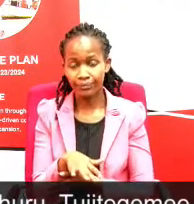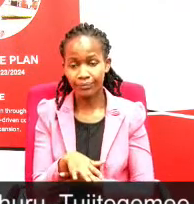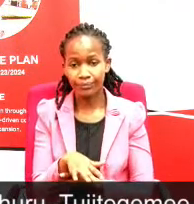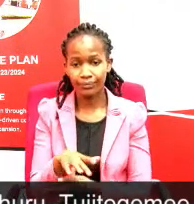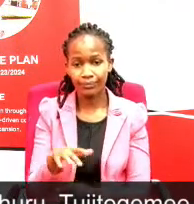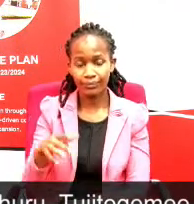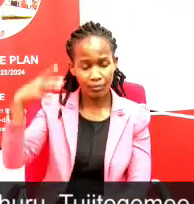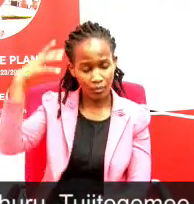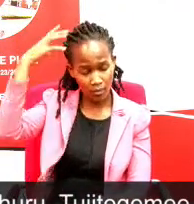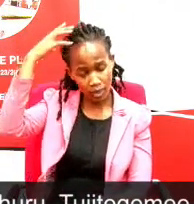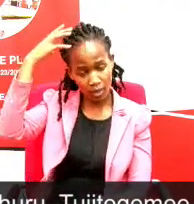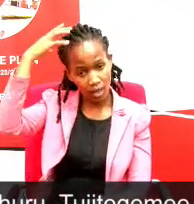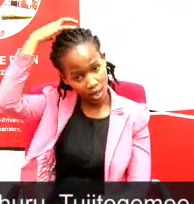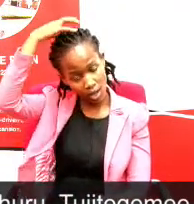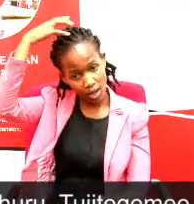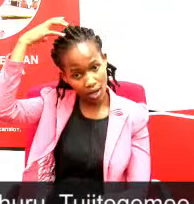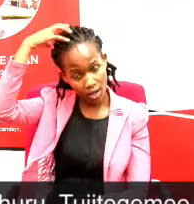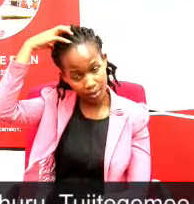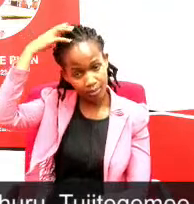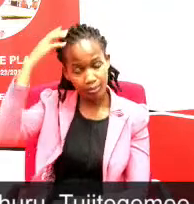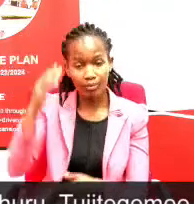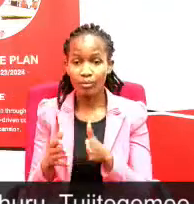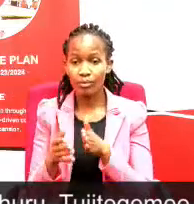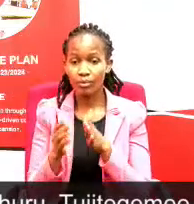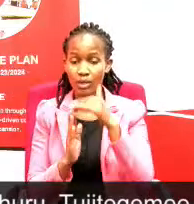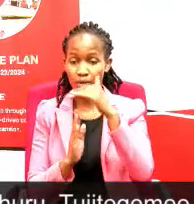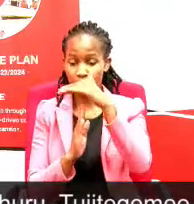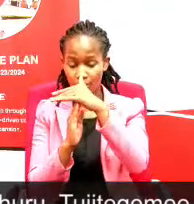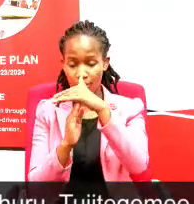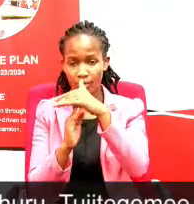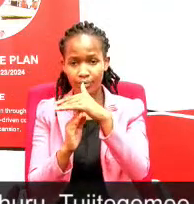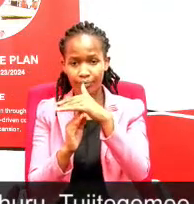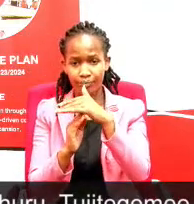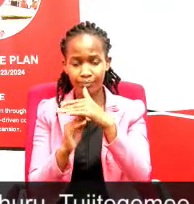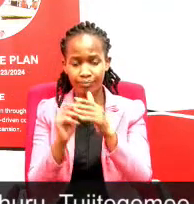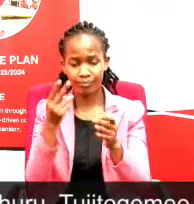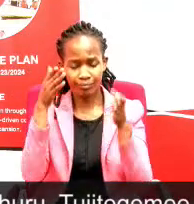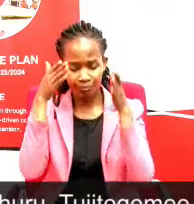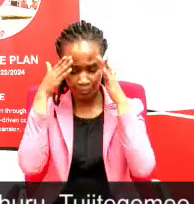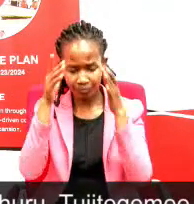Lamu port is topping the list. The second key focus is